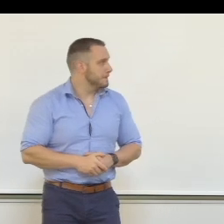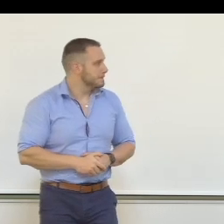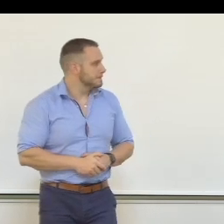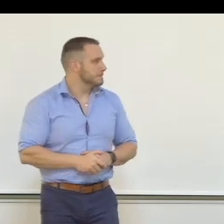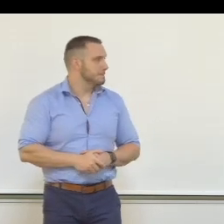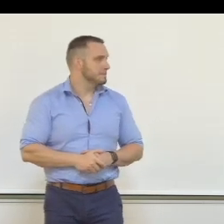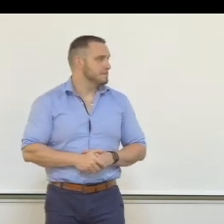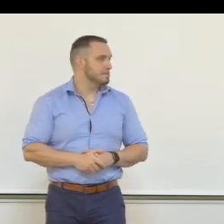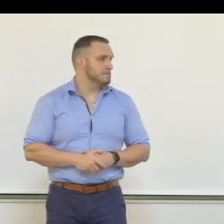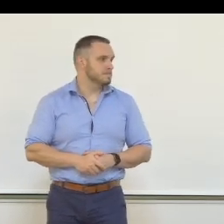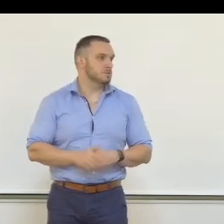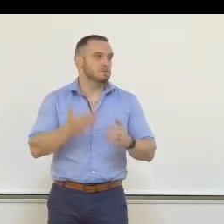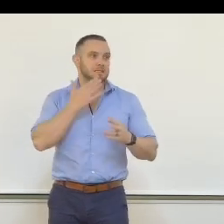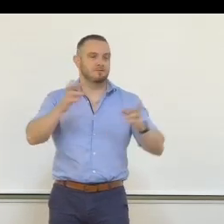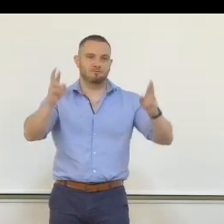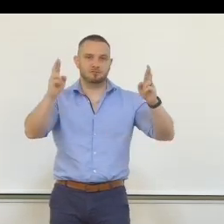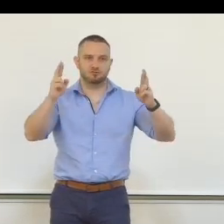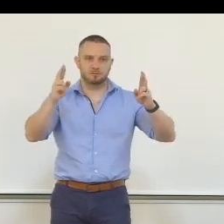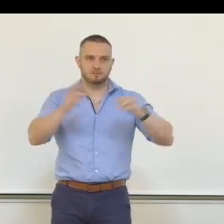But yeah, keep your fingers crossed, please.